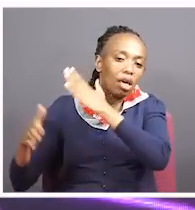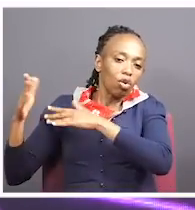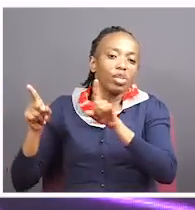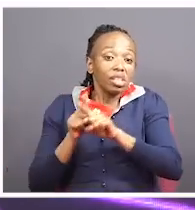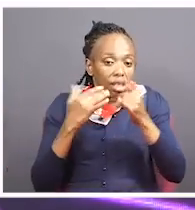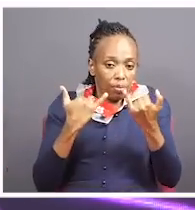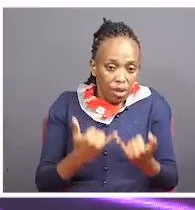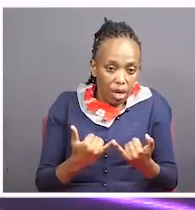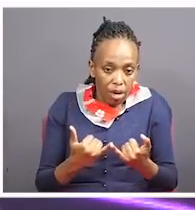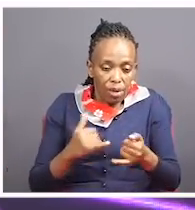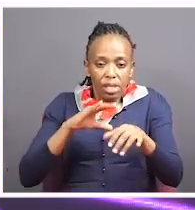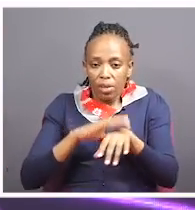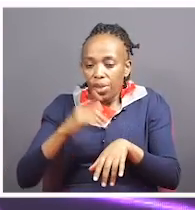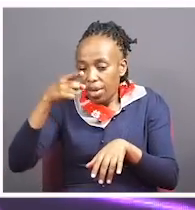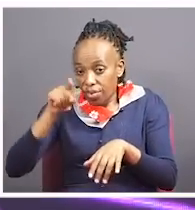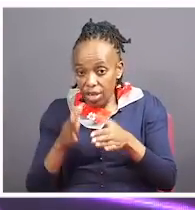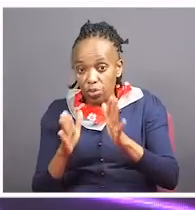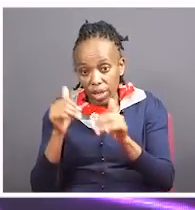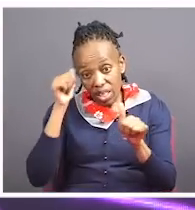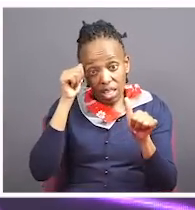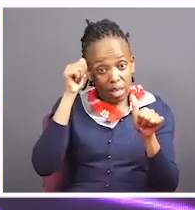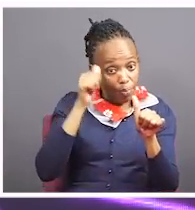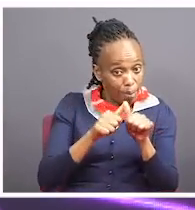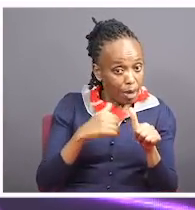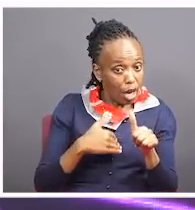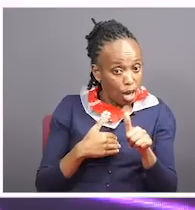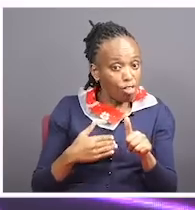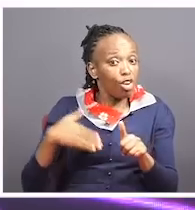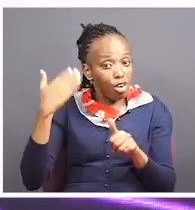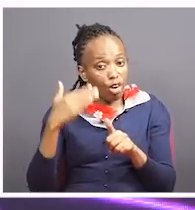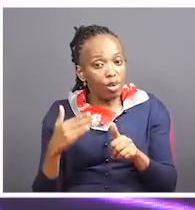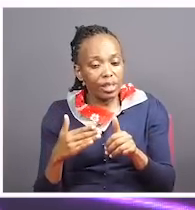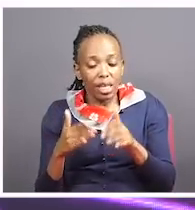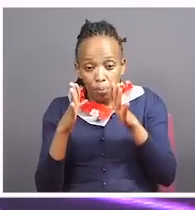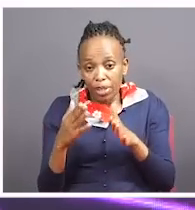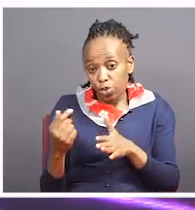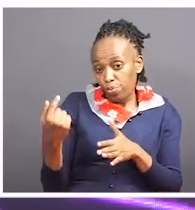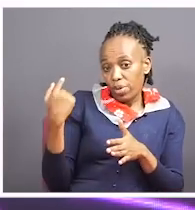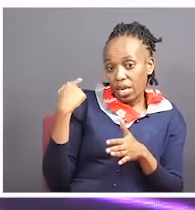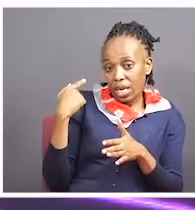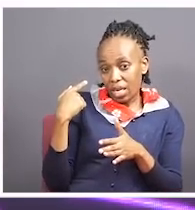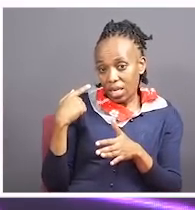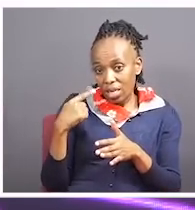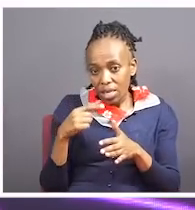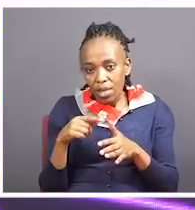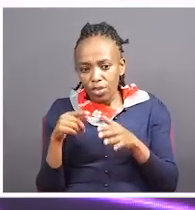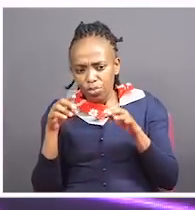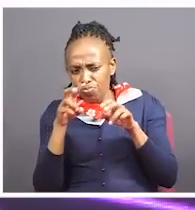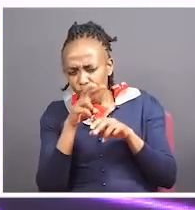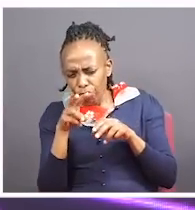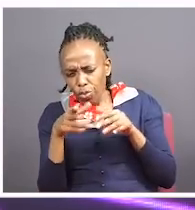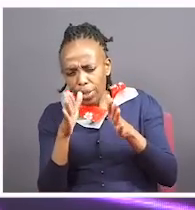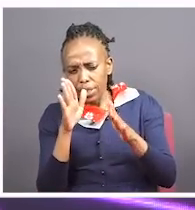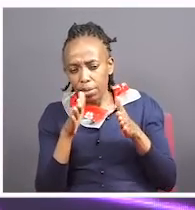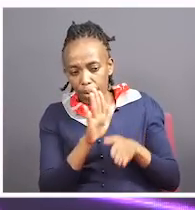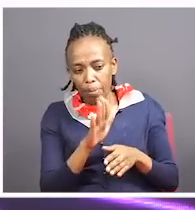is now. We'd found the right formula. Remember, there is always someone behind you studying your